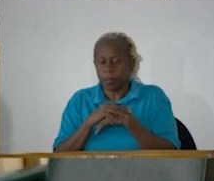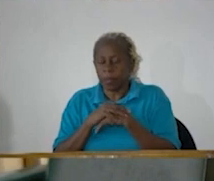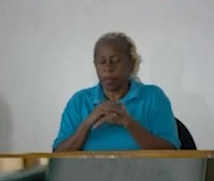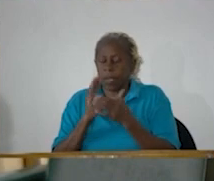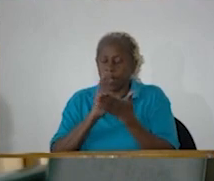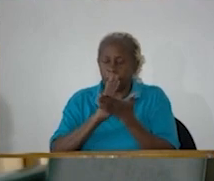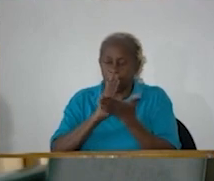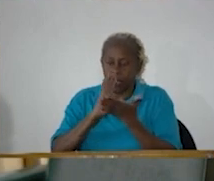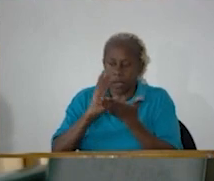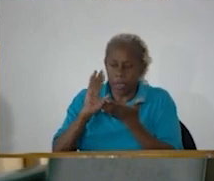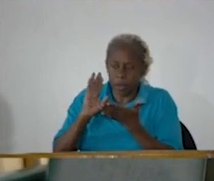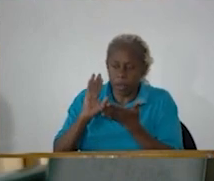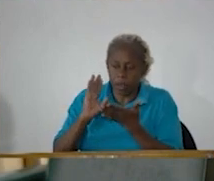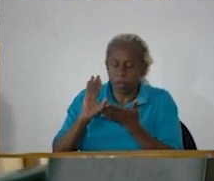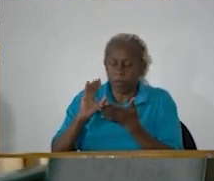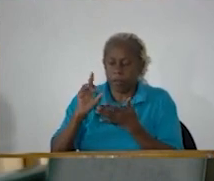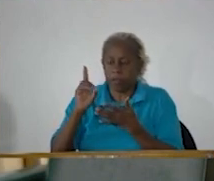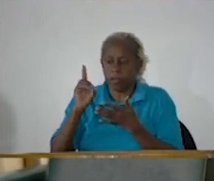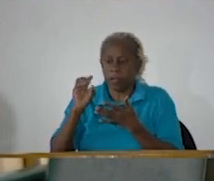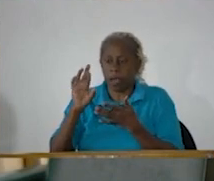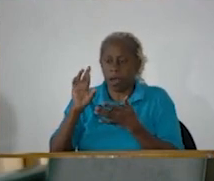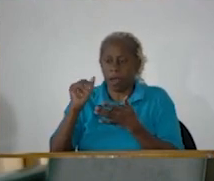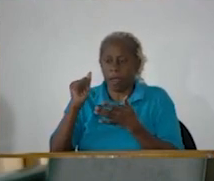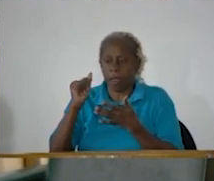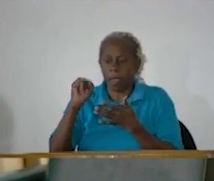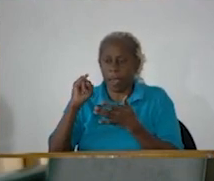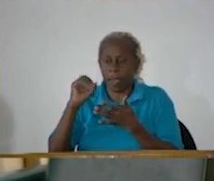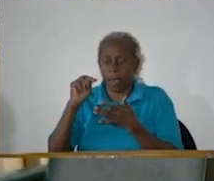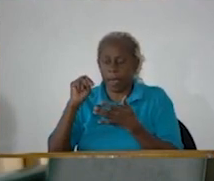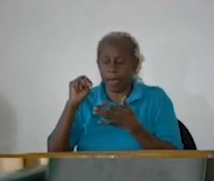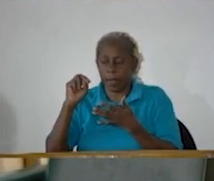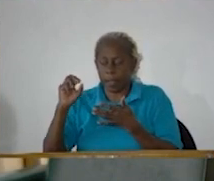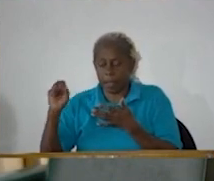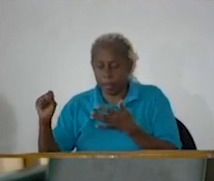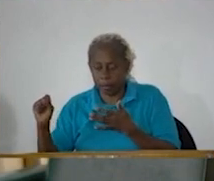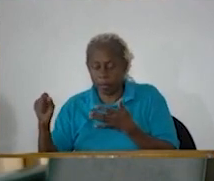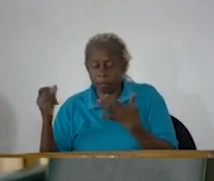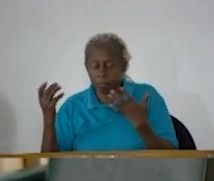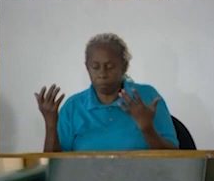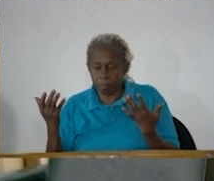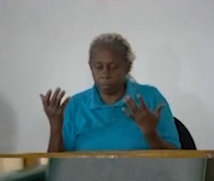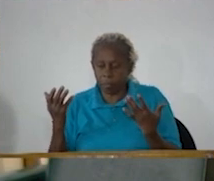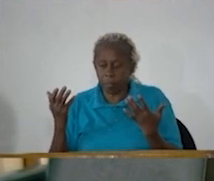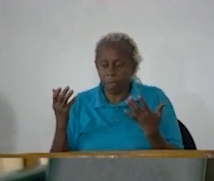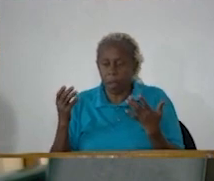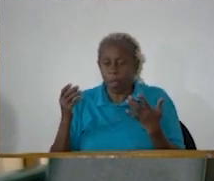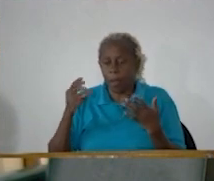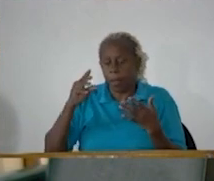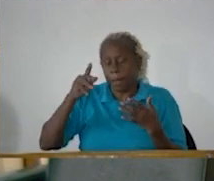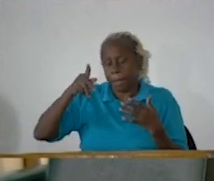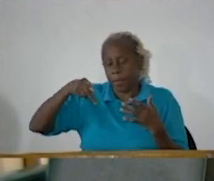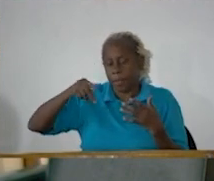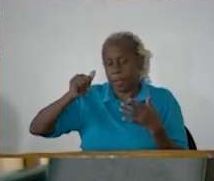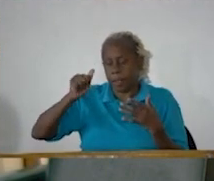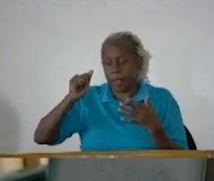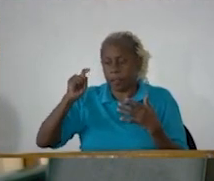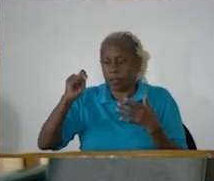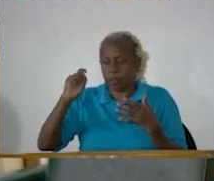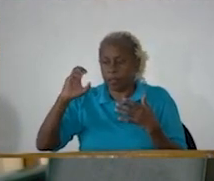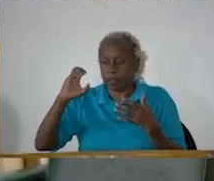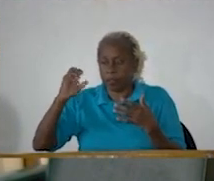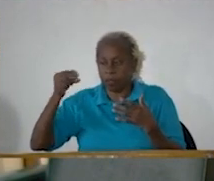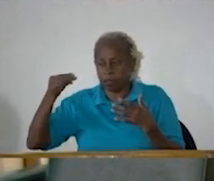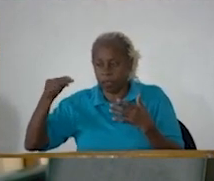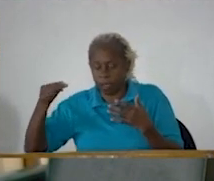Cleaning of critical drains, which are now heavily silted. Patching of main thoroughfares, which have